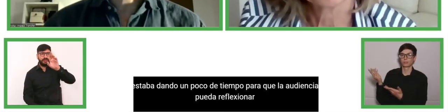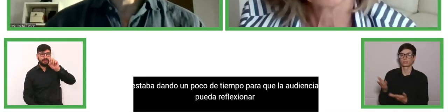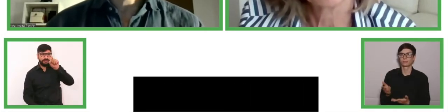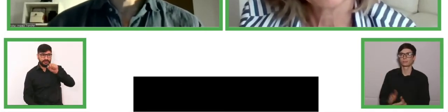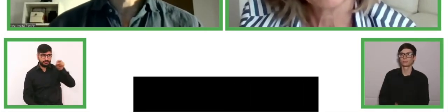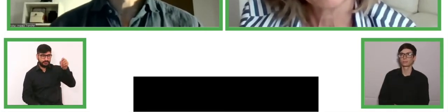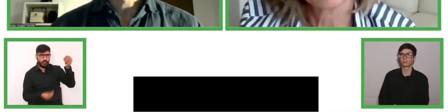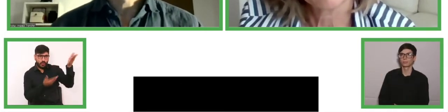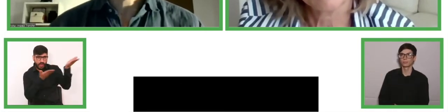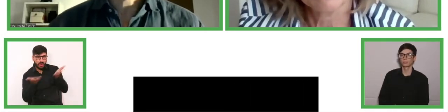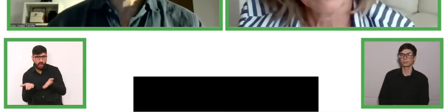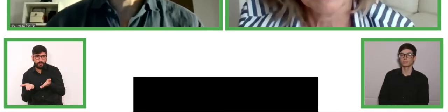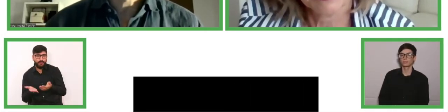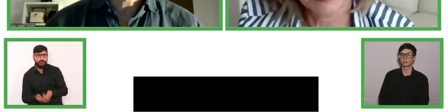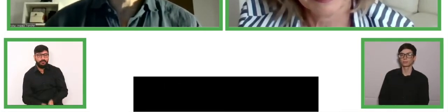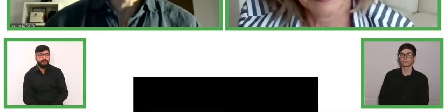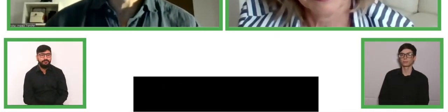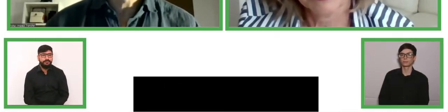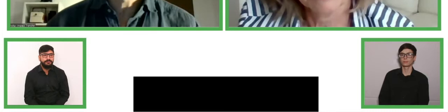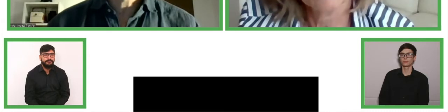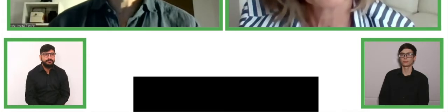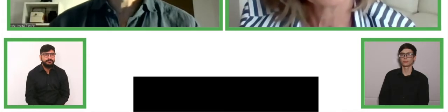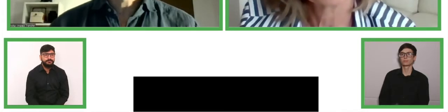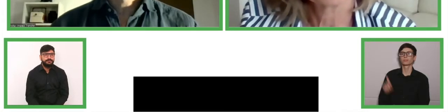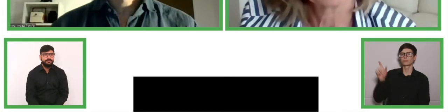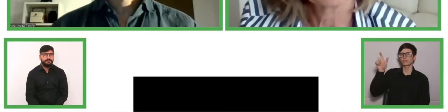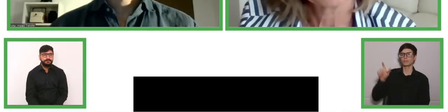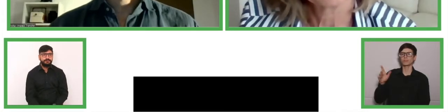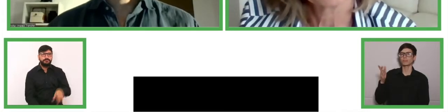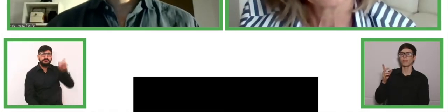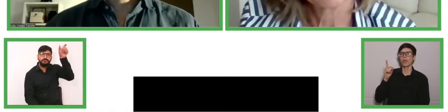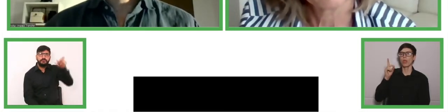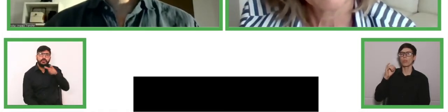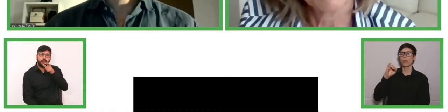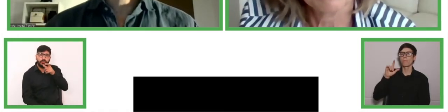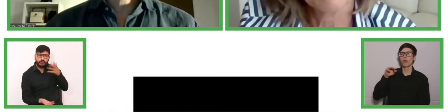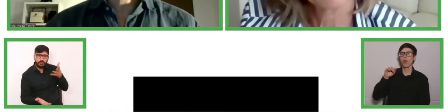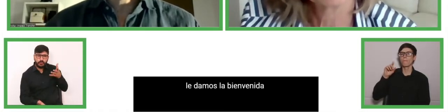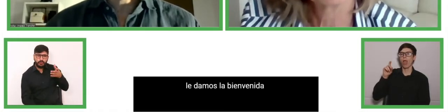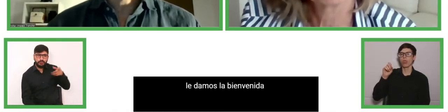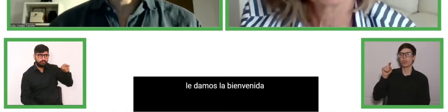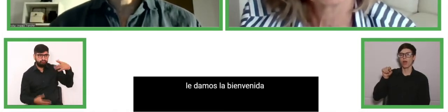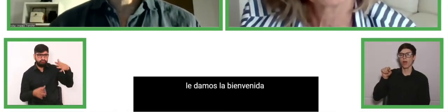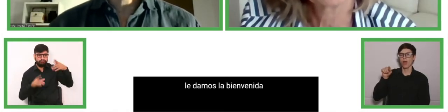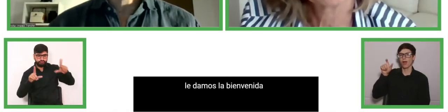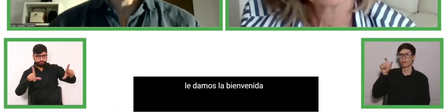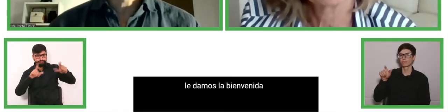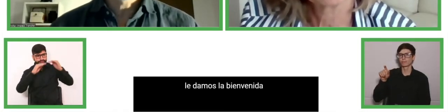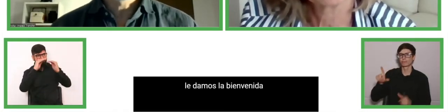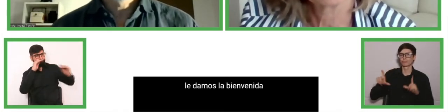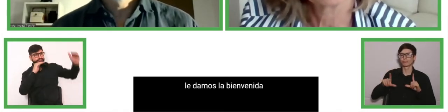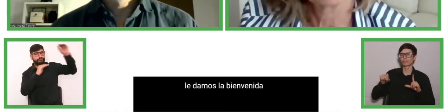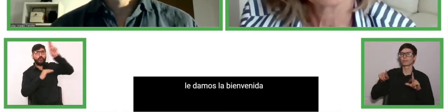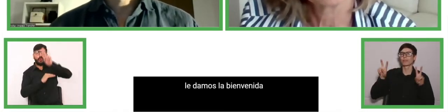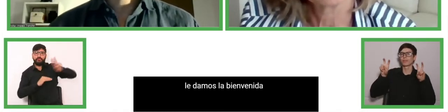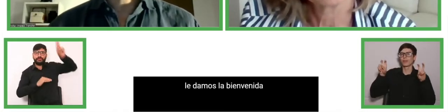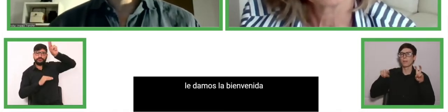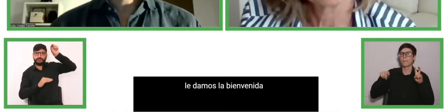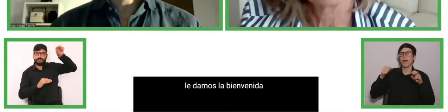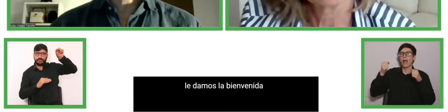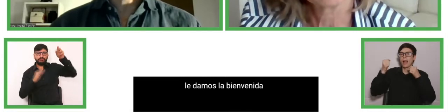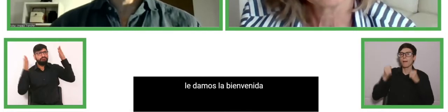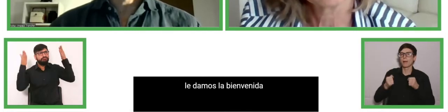Labor Skills at the Universidad Andrés Bello in Chile, a program that focuses on the inclusion of young people